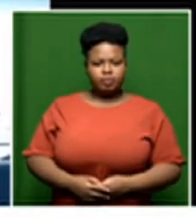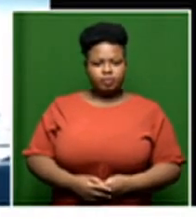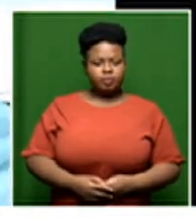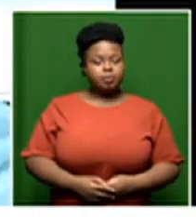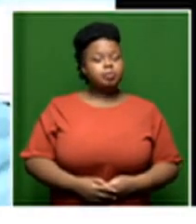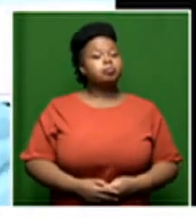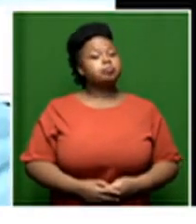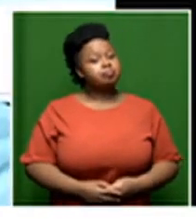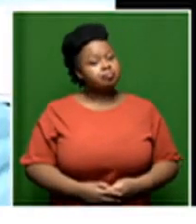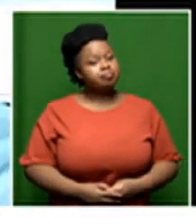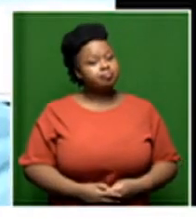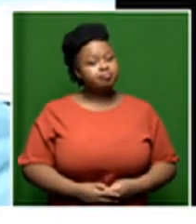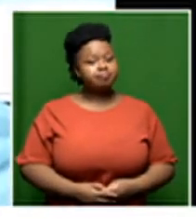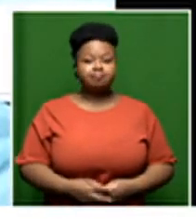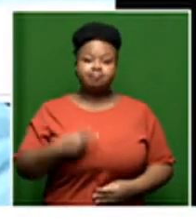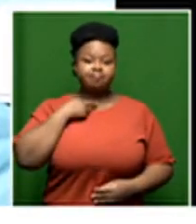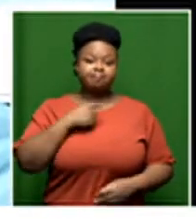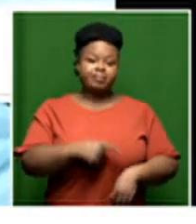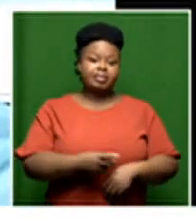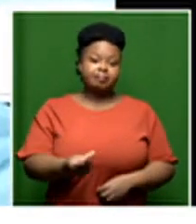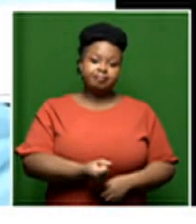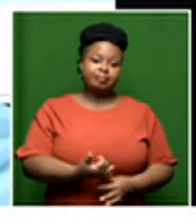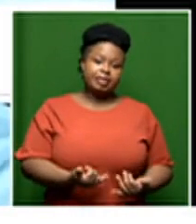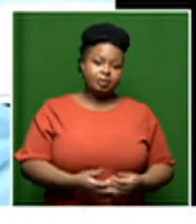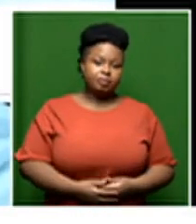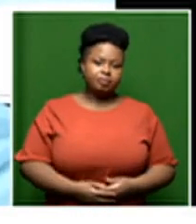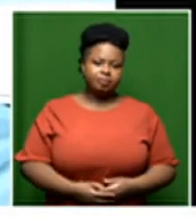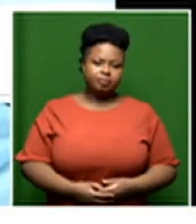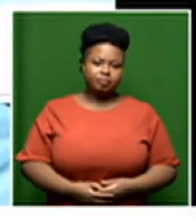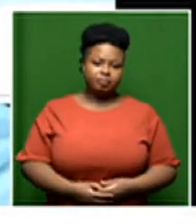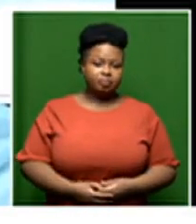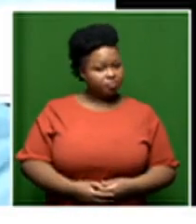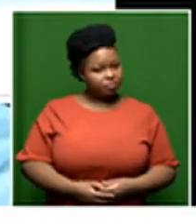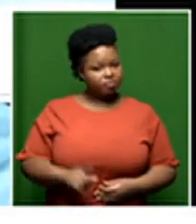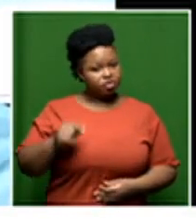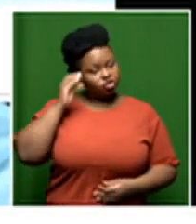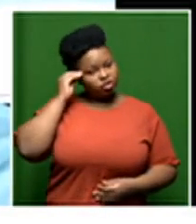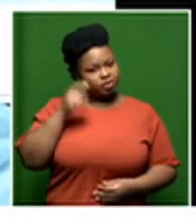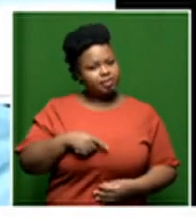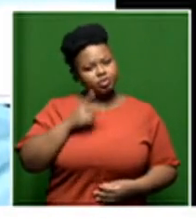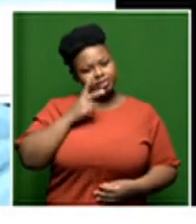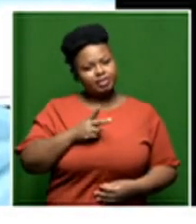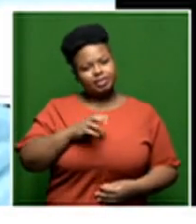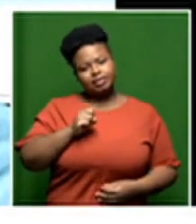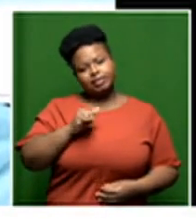All right. Well, unfortunately, that's all we've got time for. I think it's going to be very interesting in the dressing room. Sisa